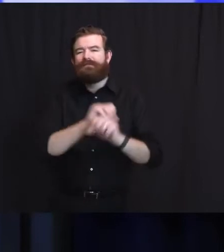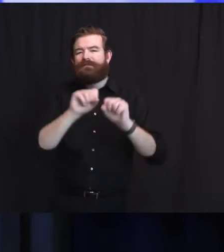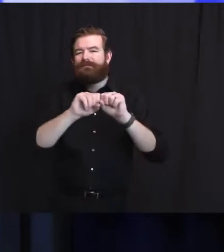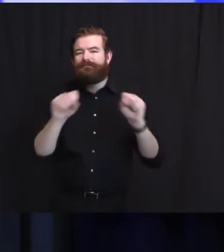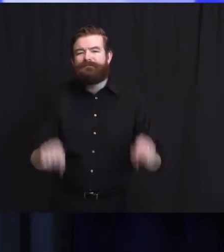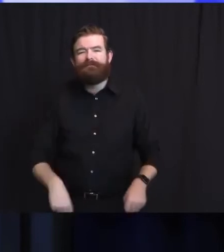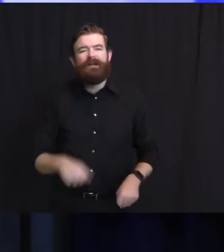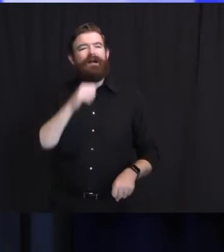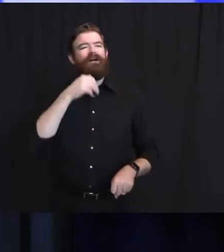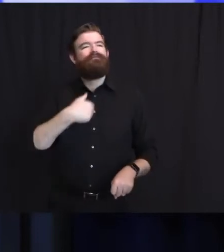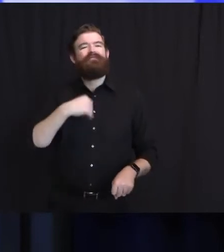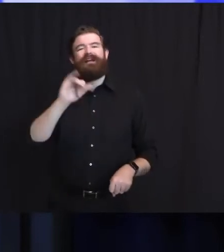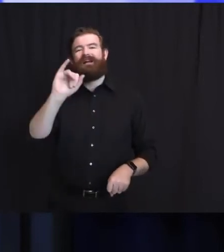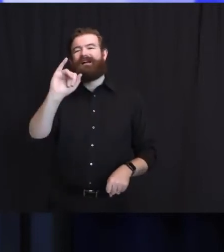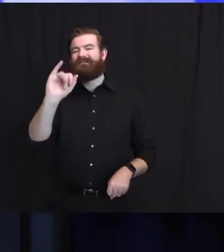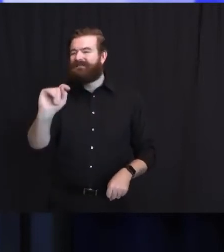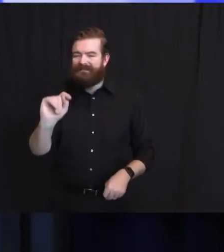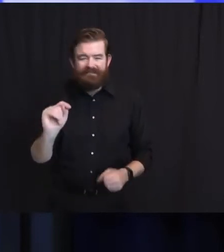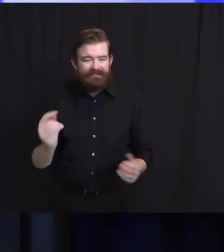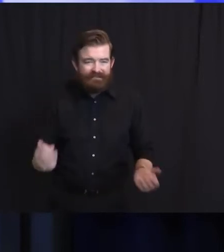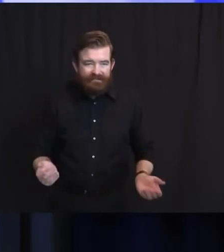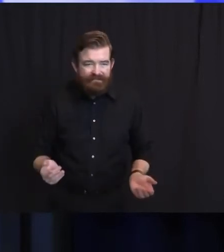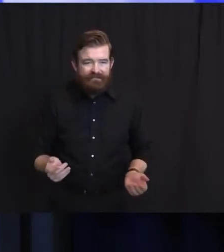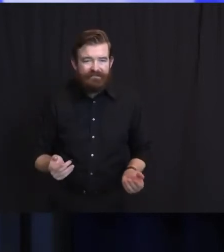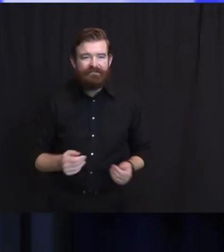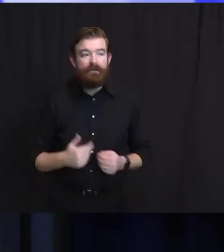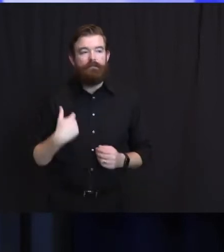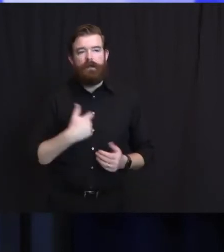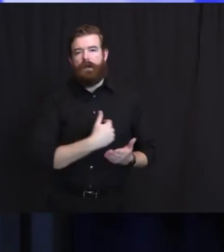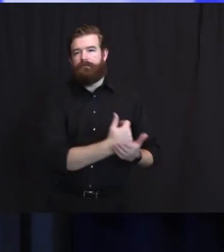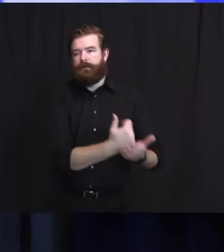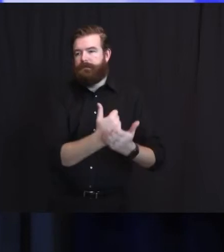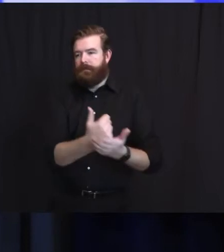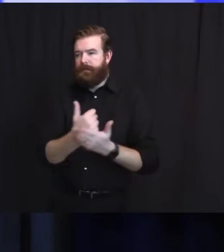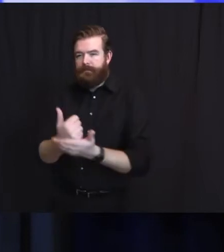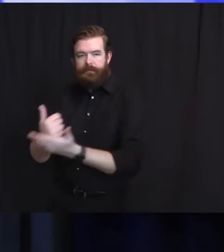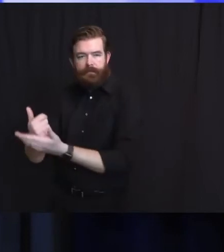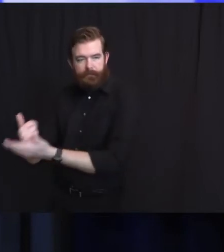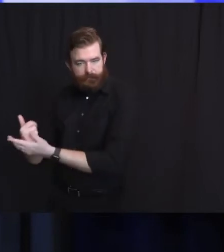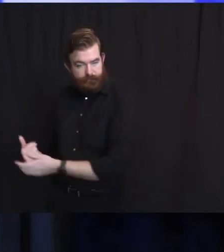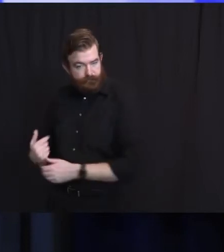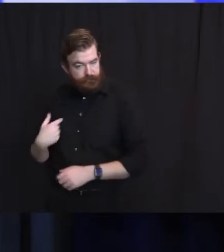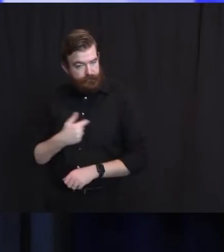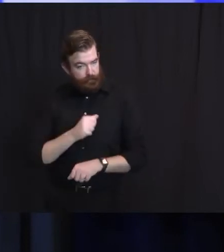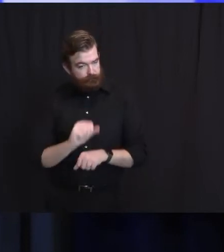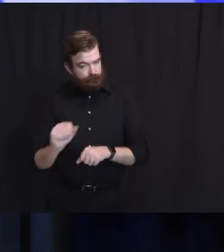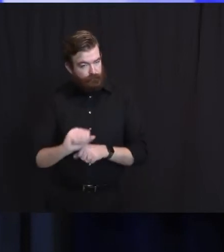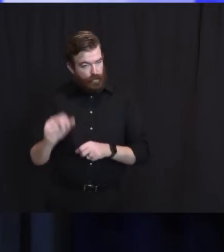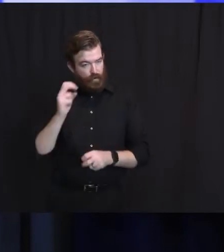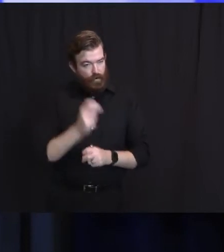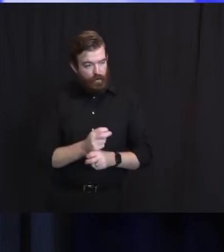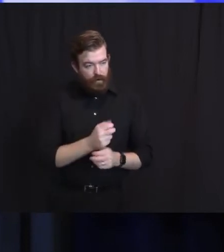facilities. This was the work the department was engaged in, and it was a decision the department made to once again include